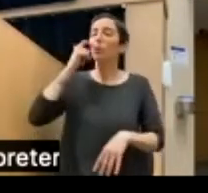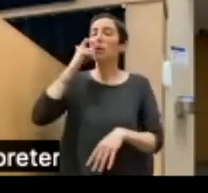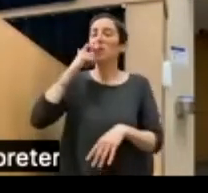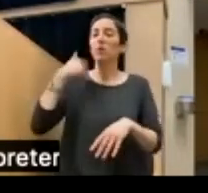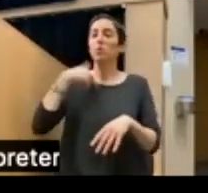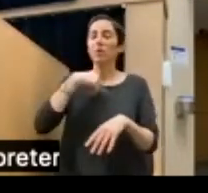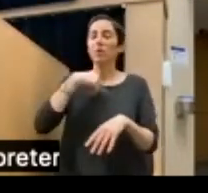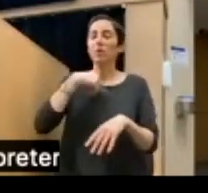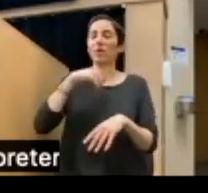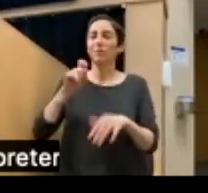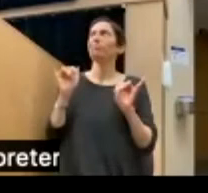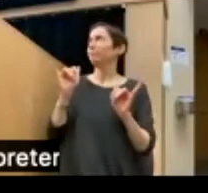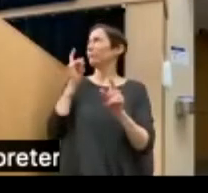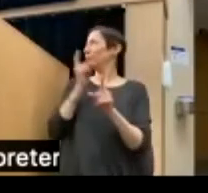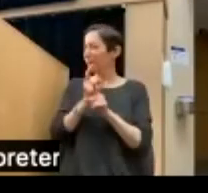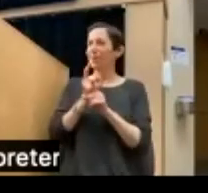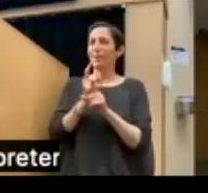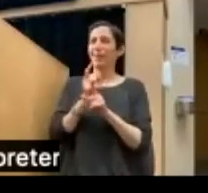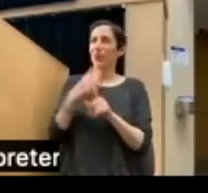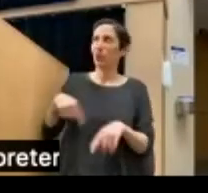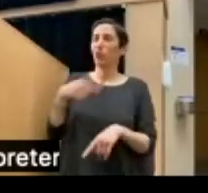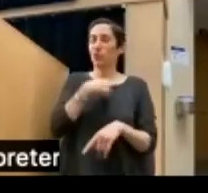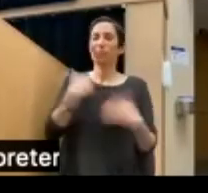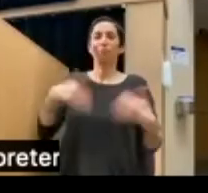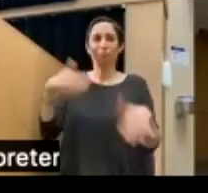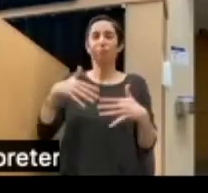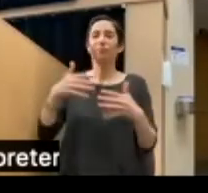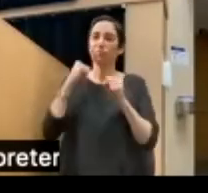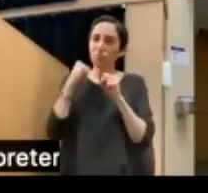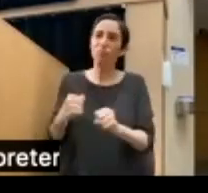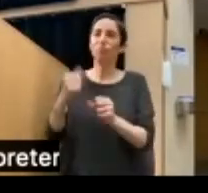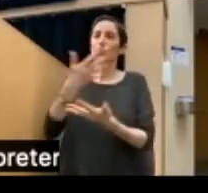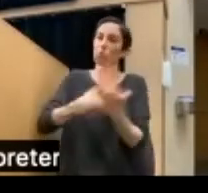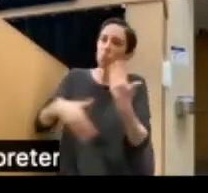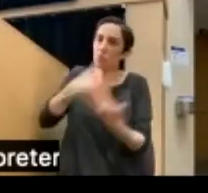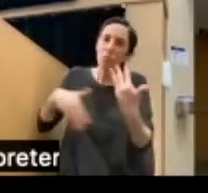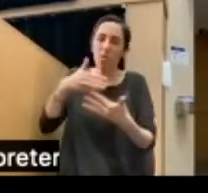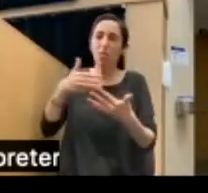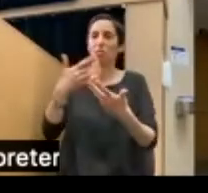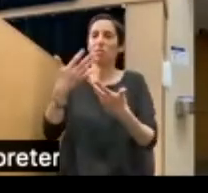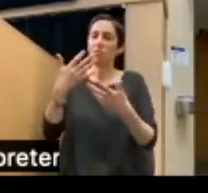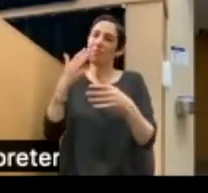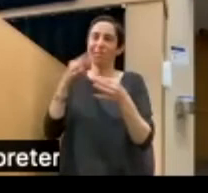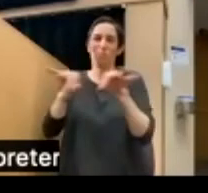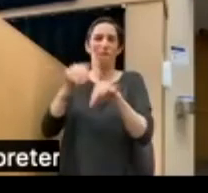are such social creatures and none of our health is happening in a vacuum.